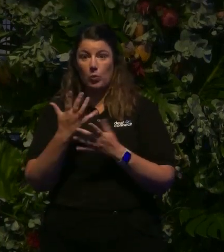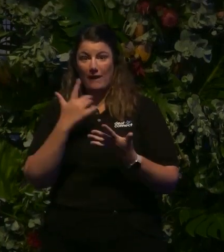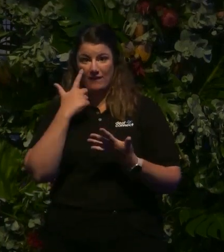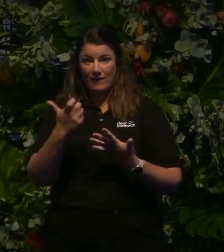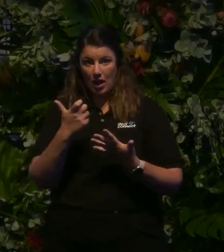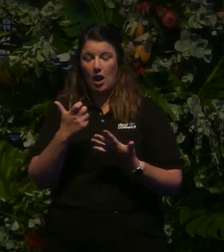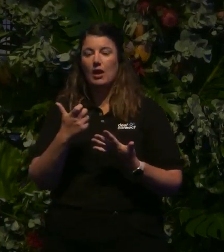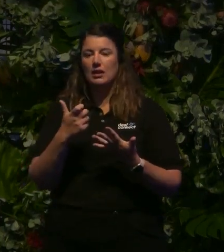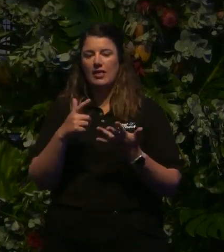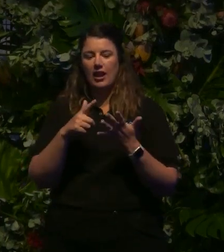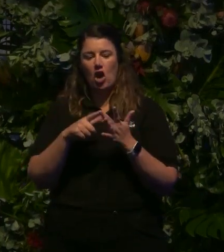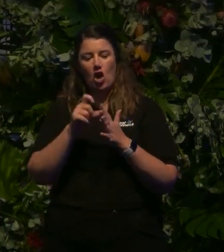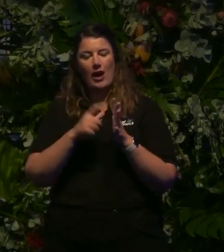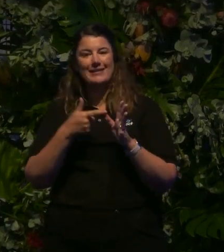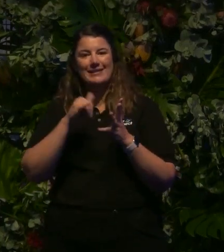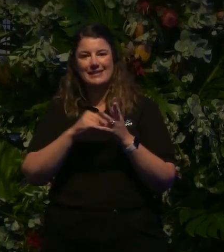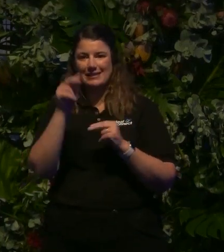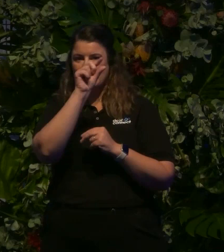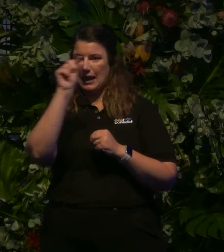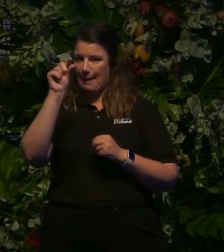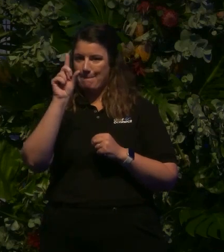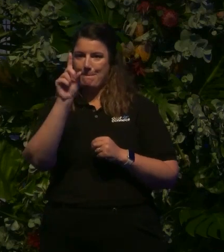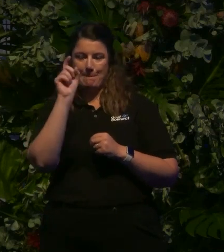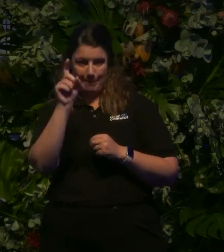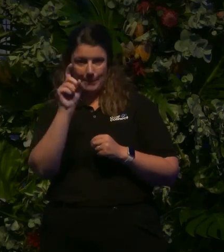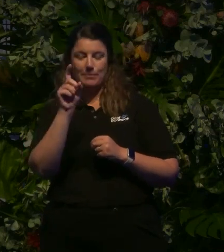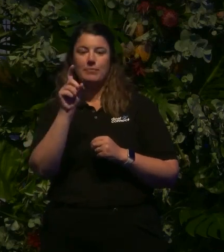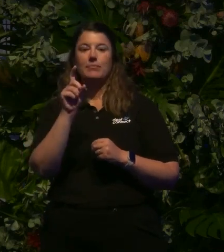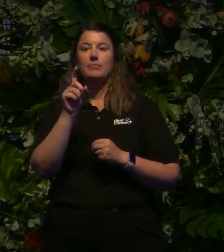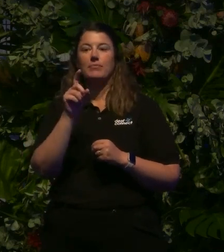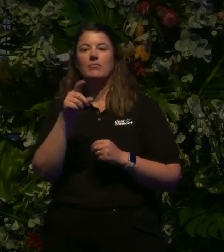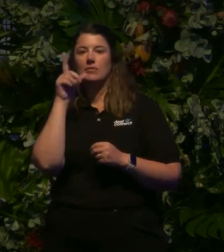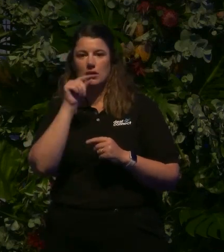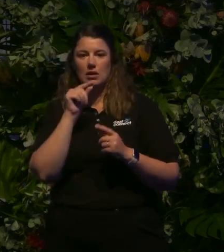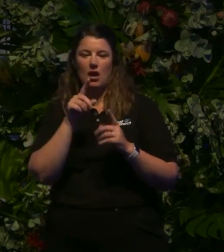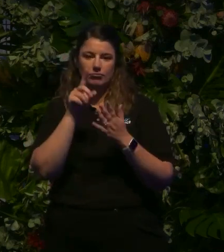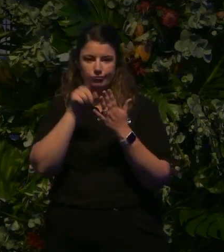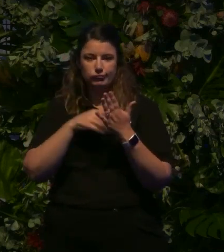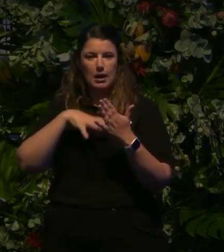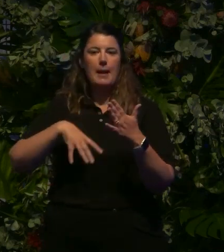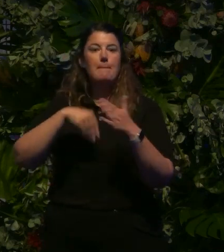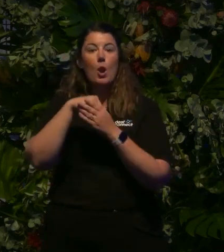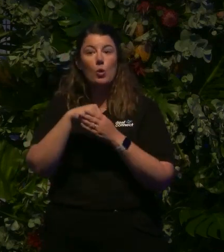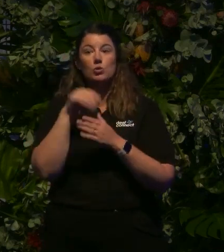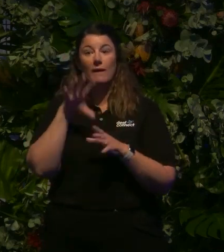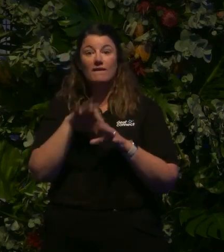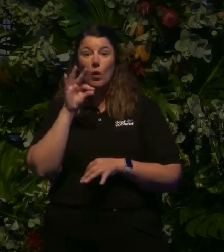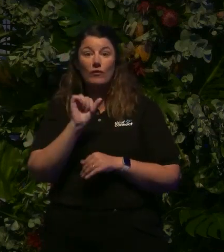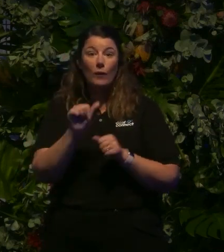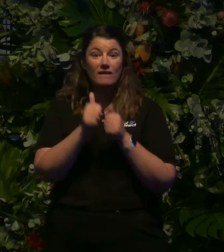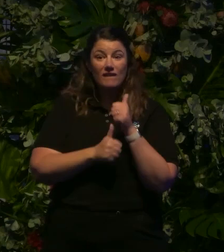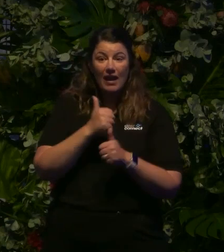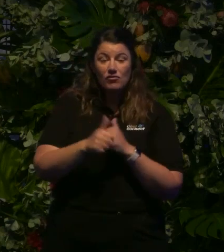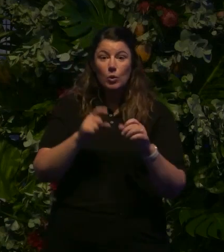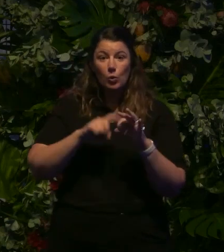the Ideas tab, and you can also submit questions which can be upvoted. So you can vote for your favorite questions